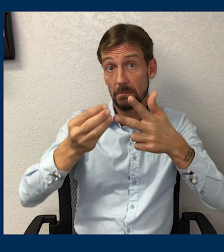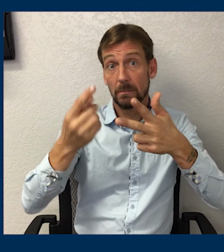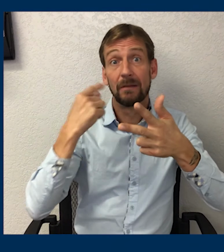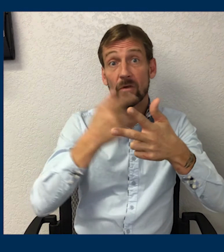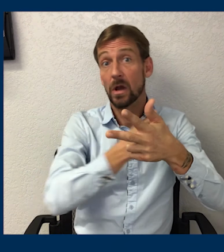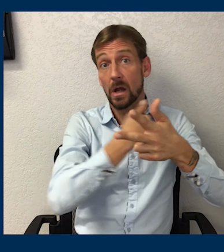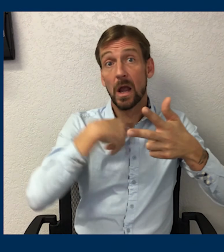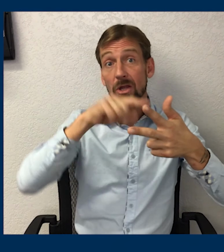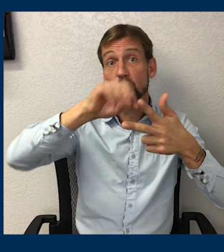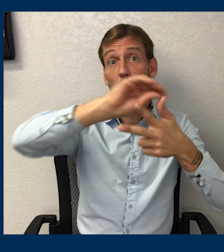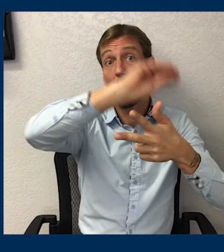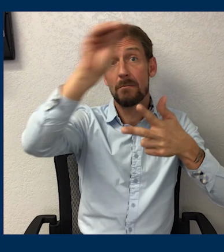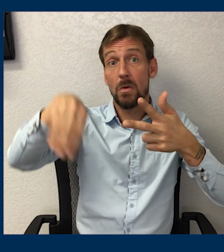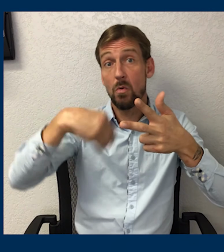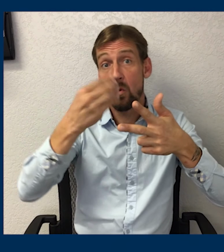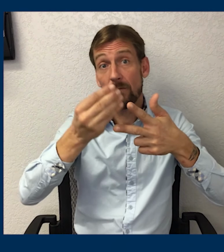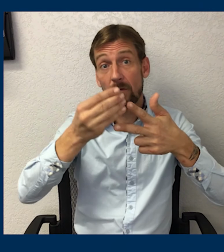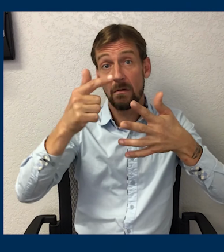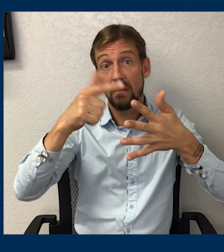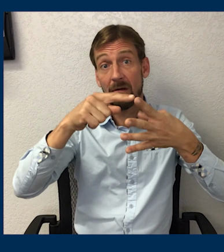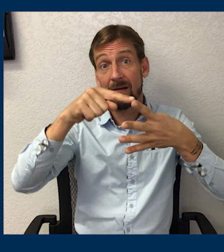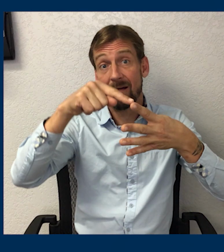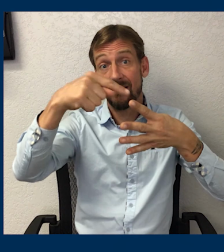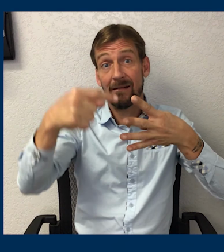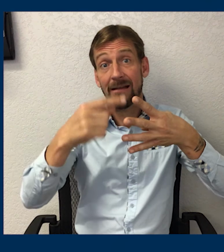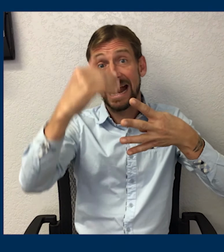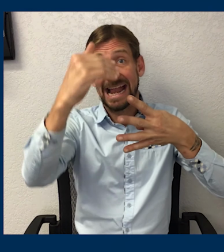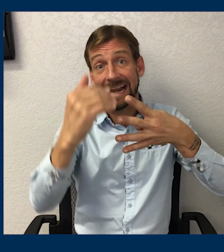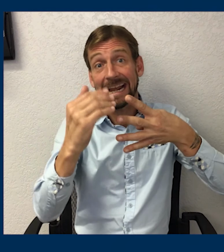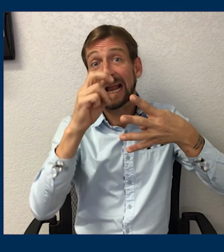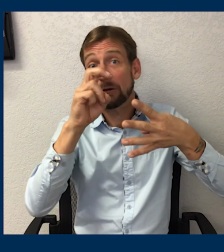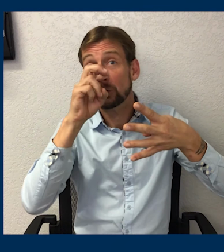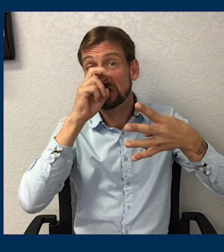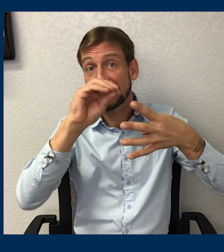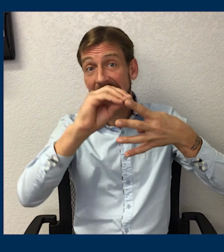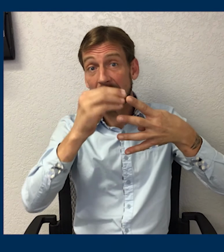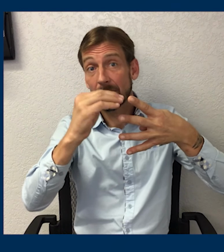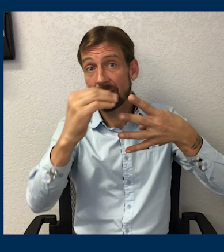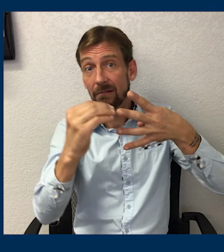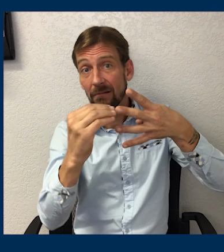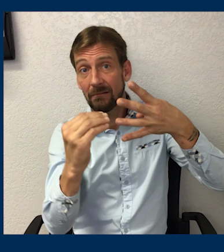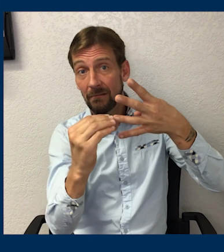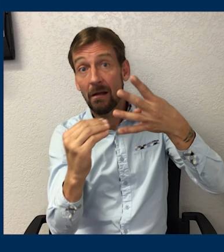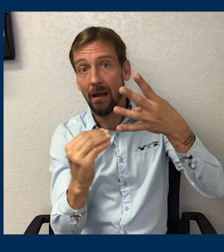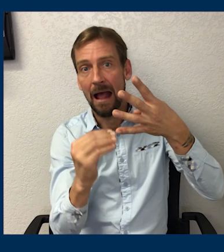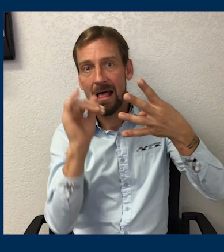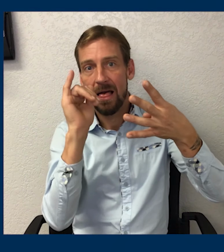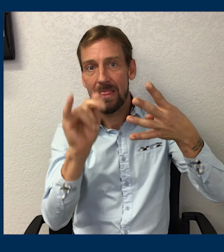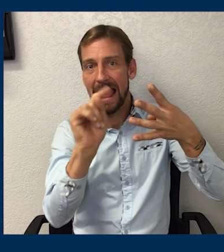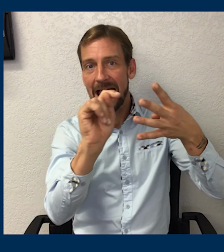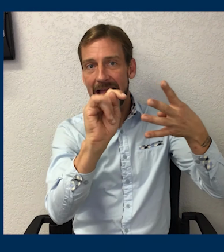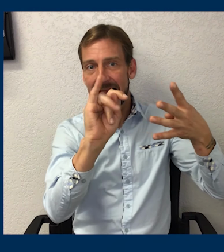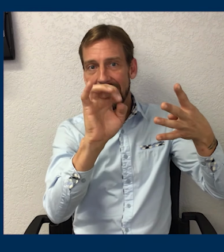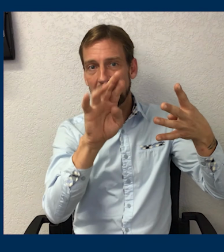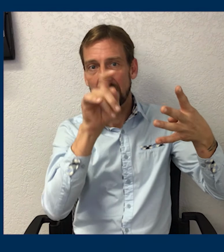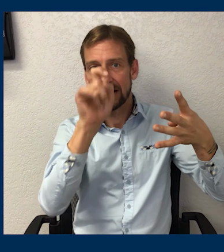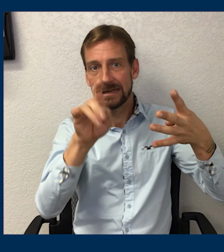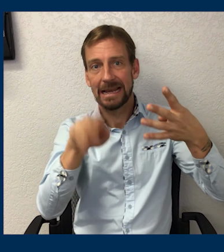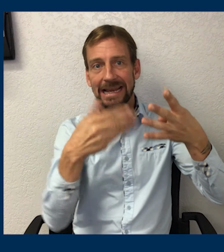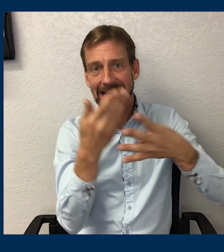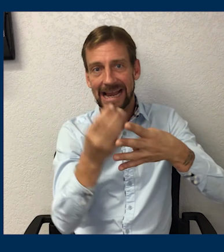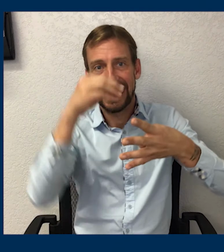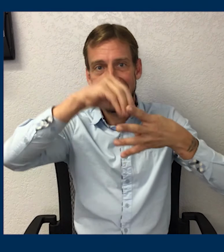move into a less restrictive tier, have to be in that less restrictive tier